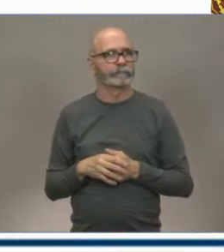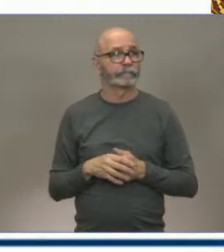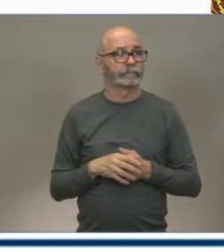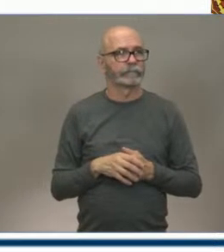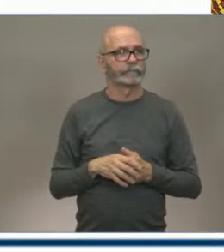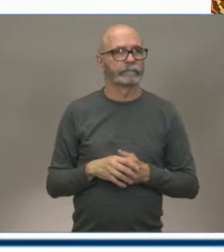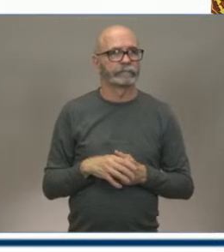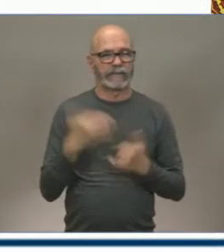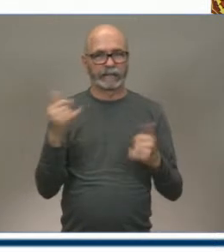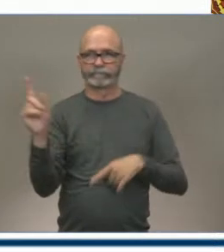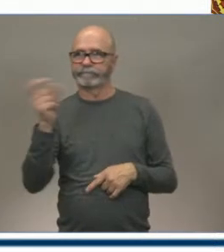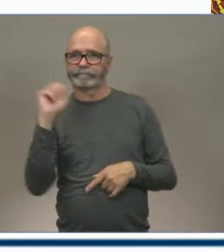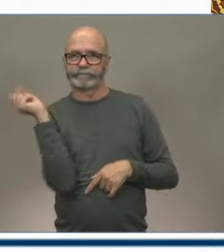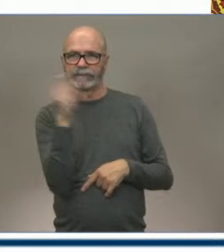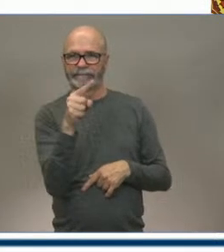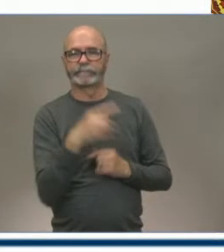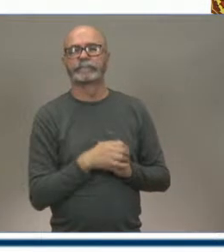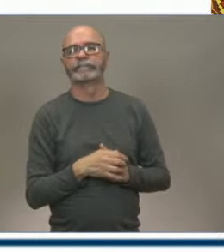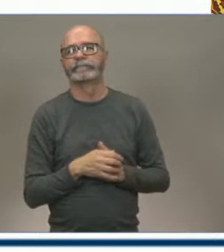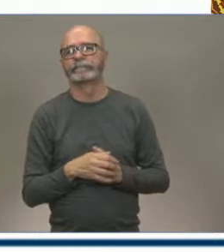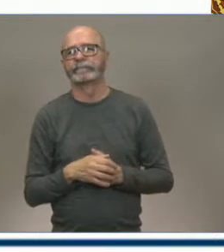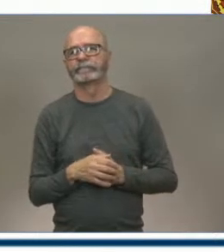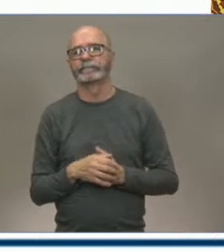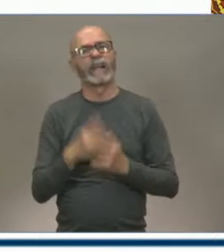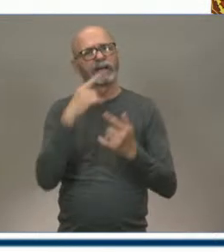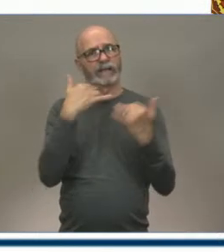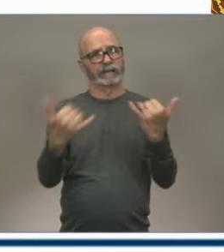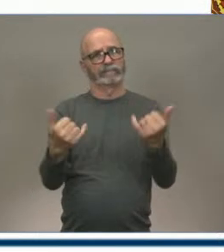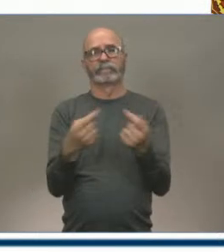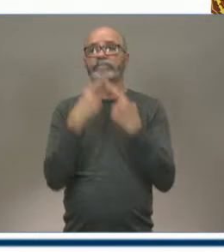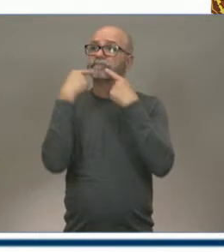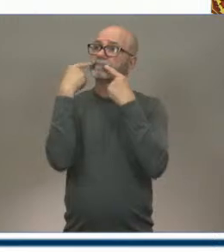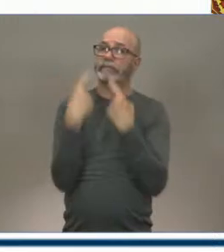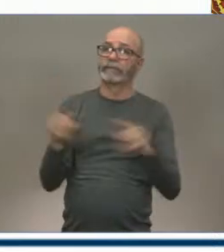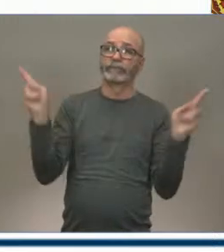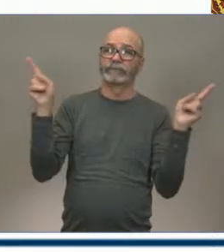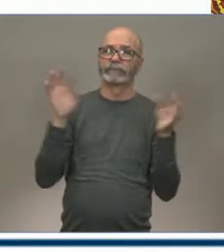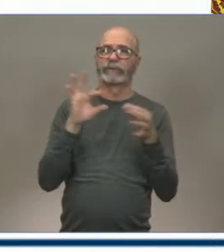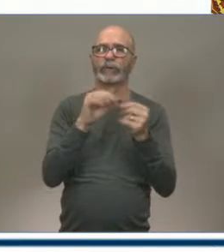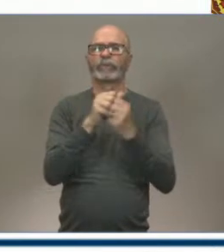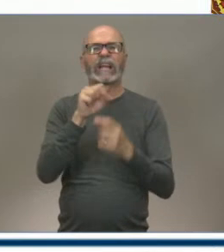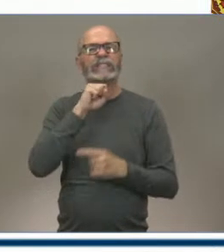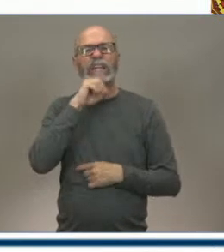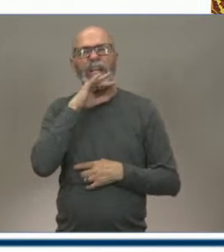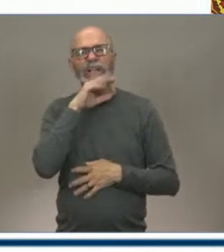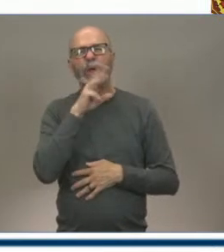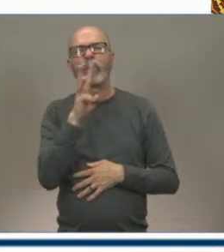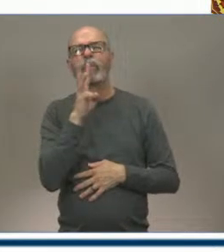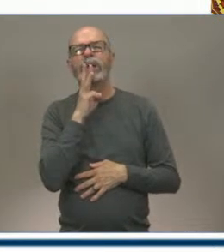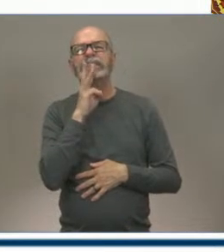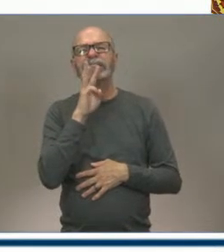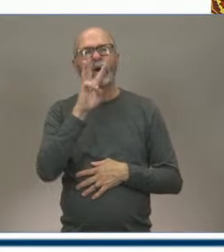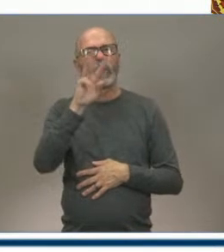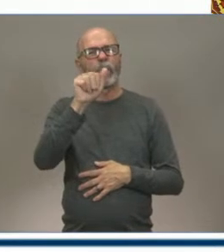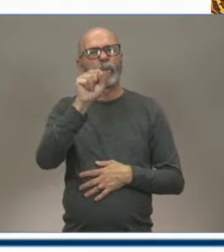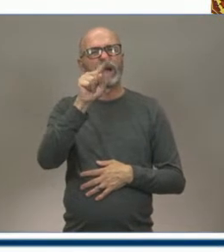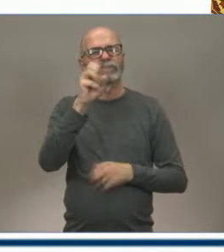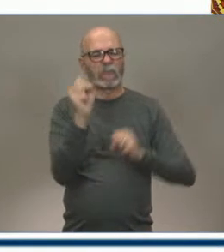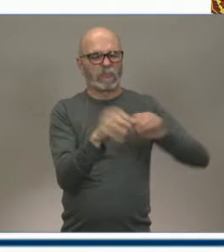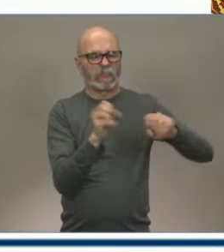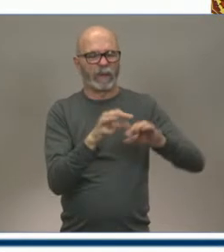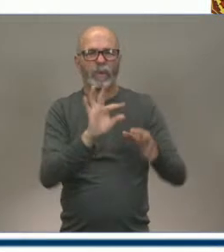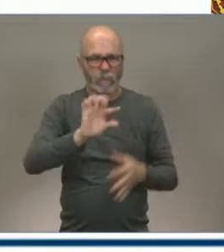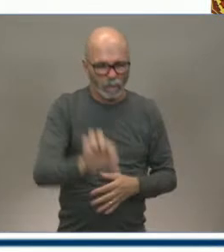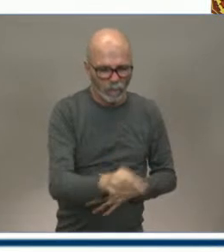There was an announcement today about wastewater testing for COVID. Can you talk a bit about how you'll use that data and how public health is working with the